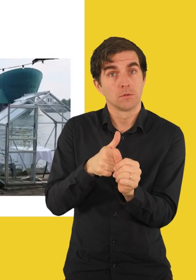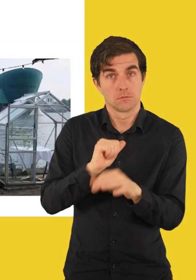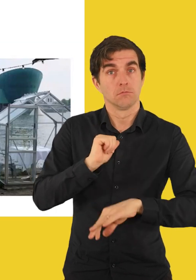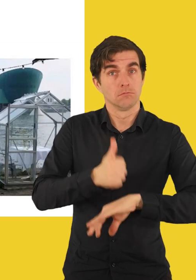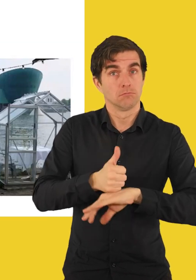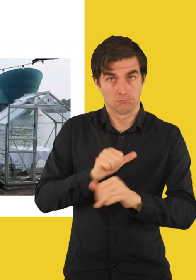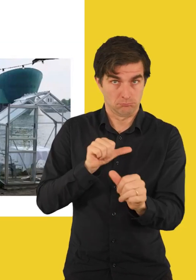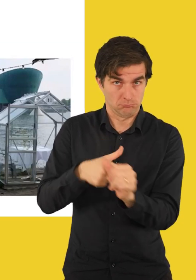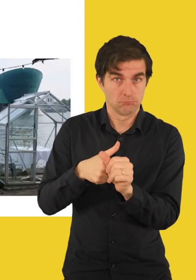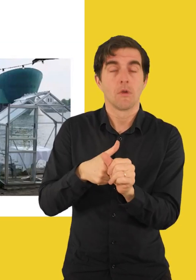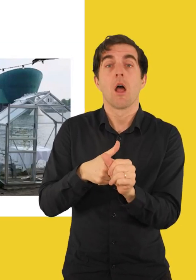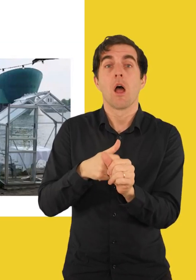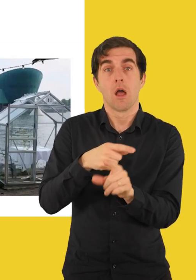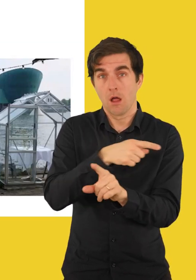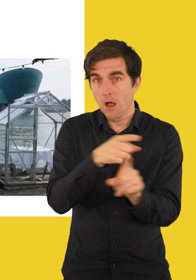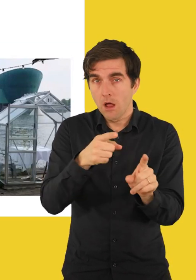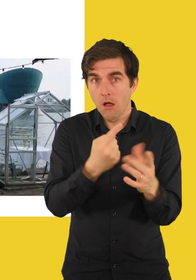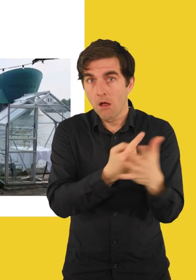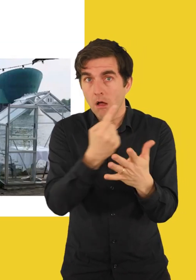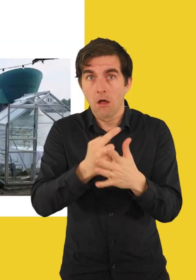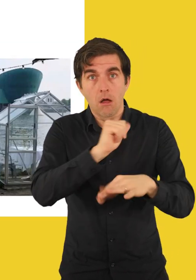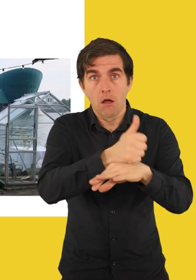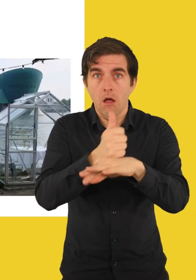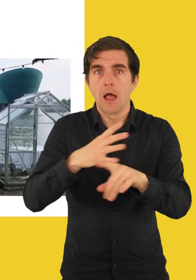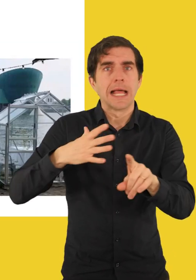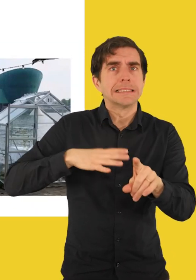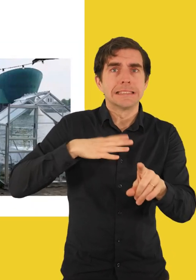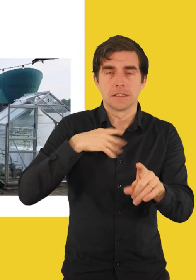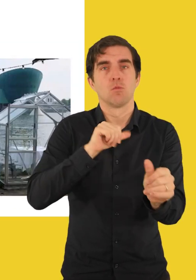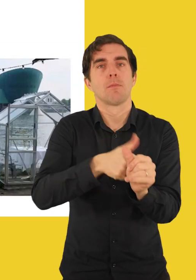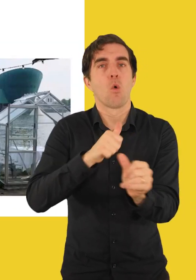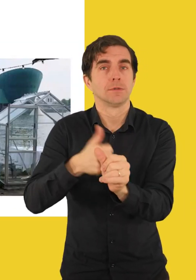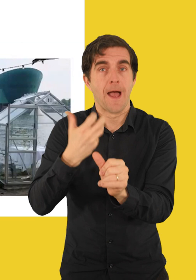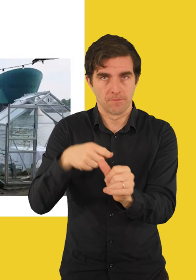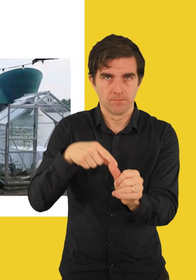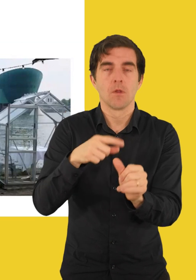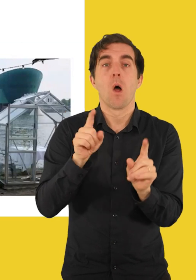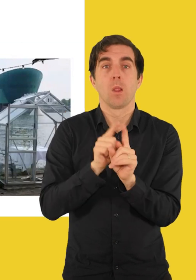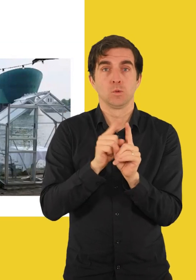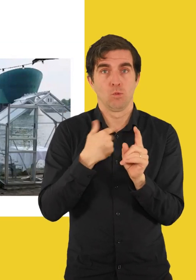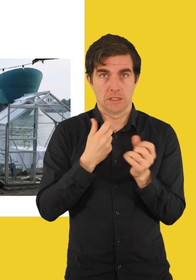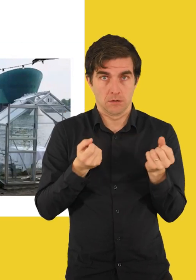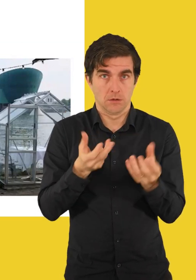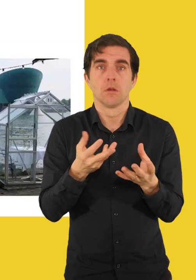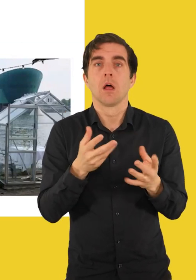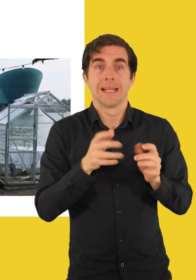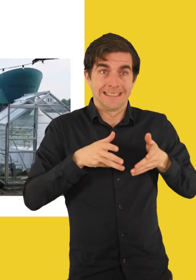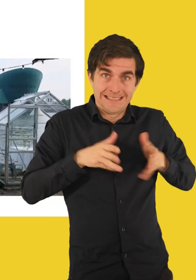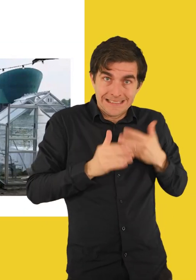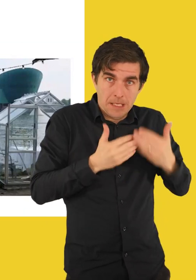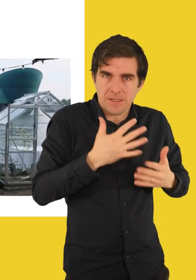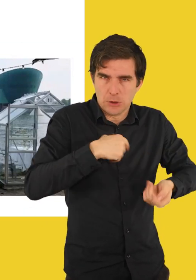support system that meets the needs of those initiatives, and that finally